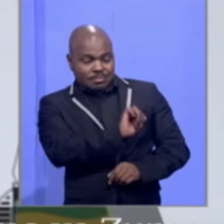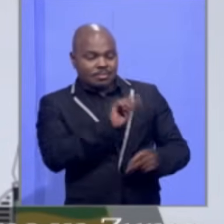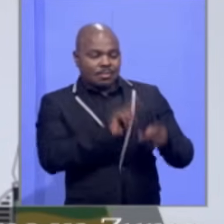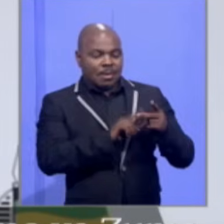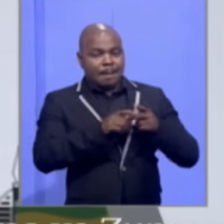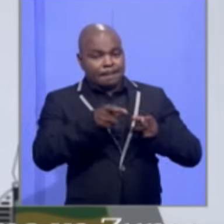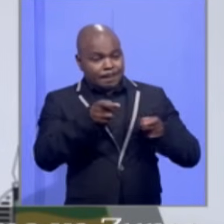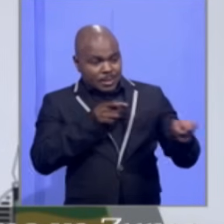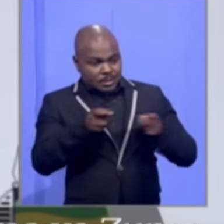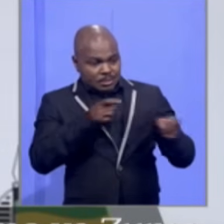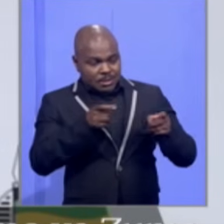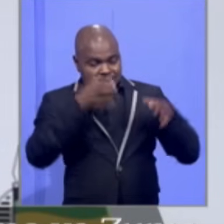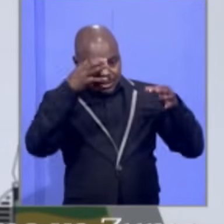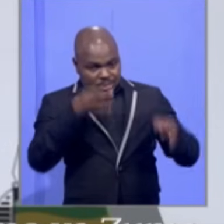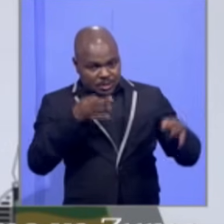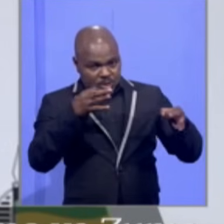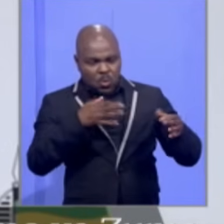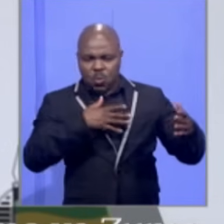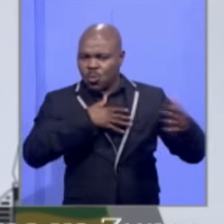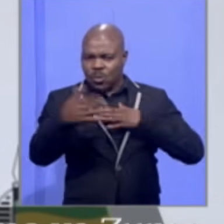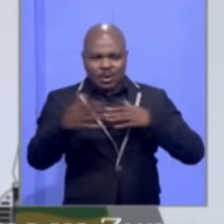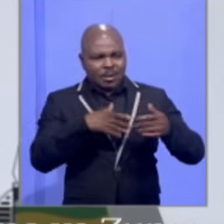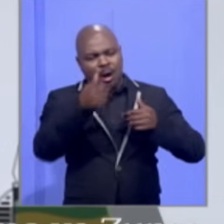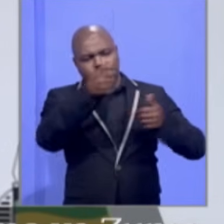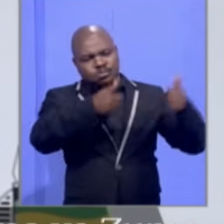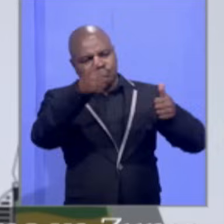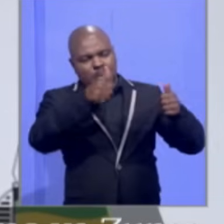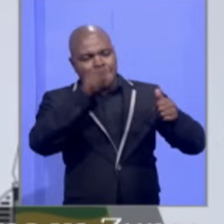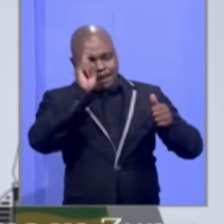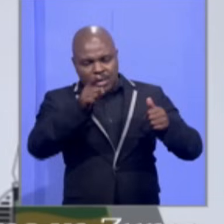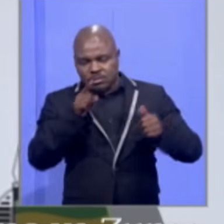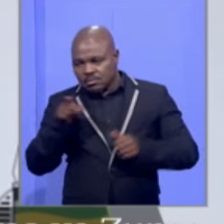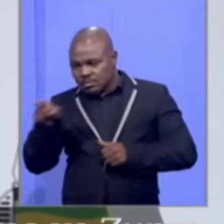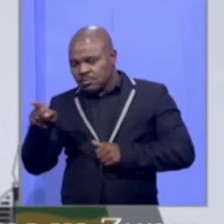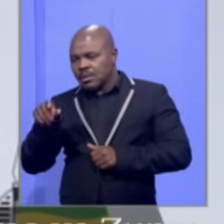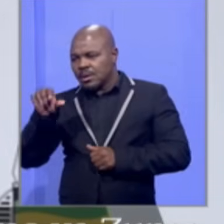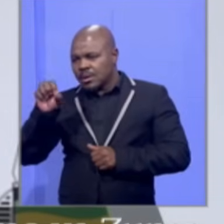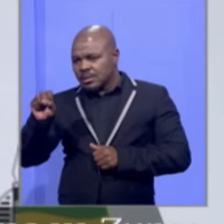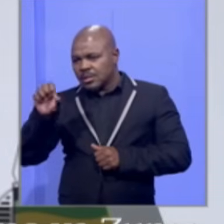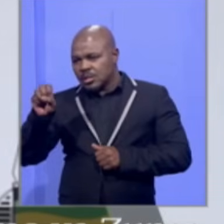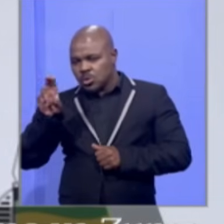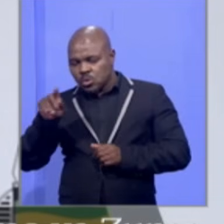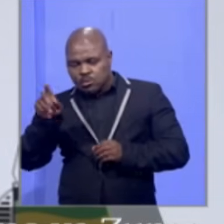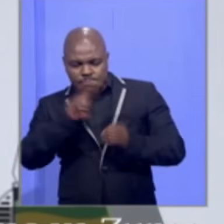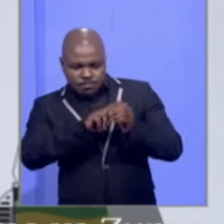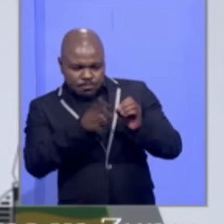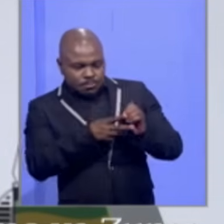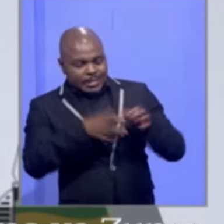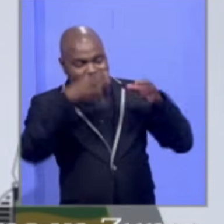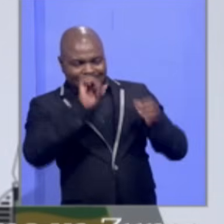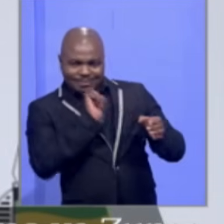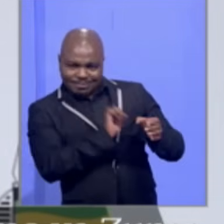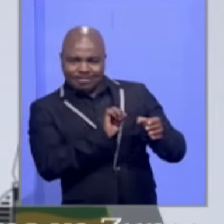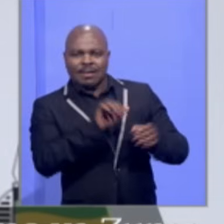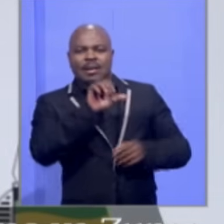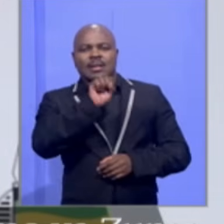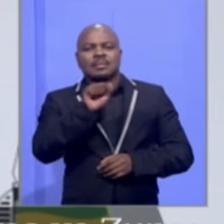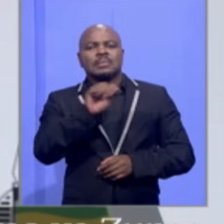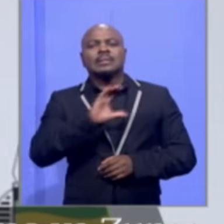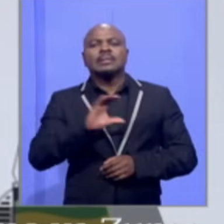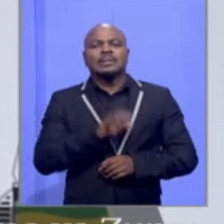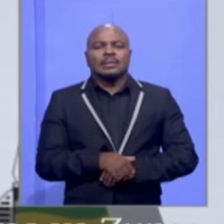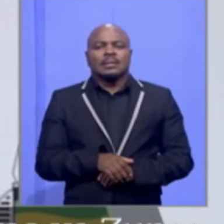that everybody at SABC at whatever level must be vetted, that's the decision of the SABC.